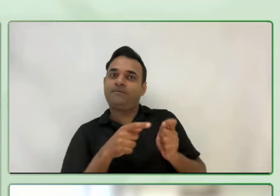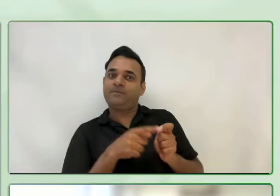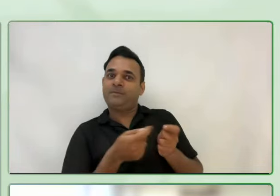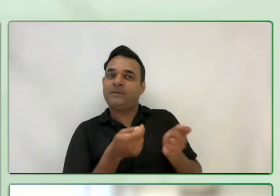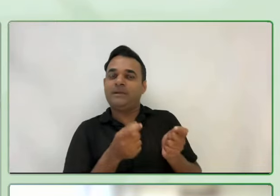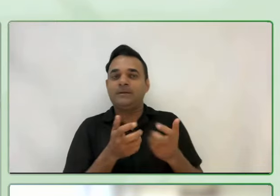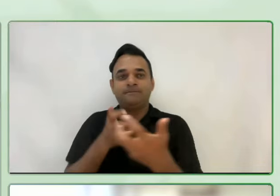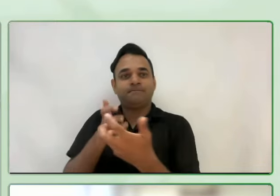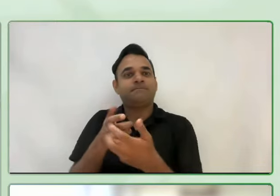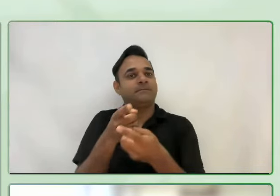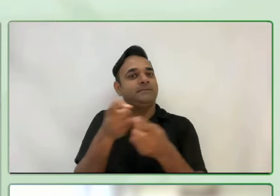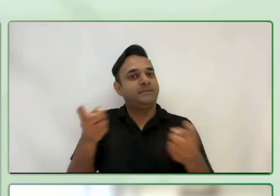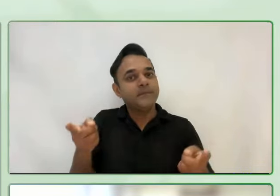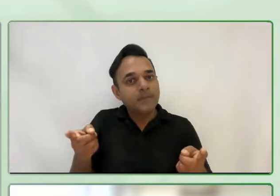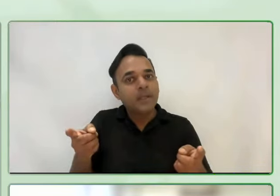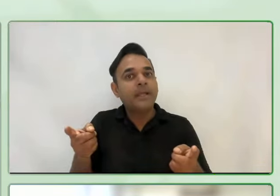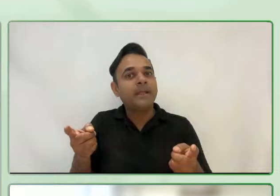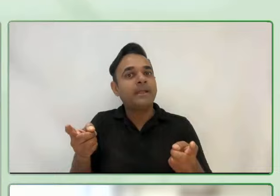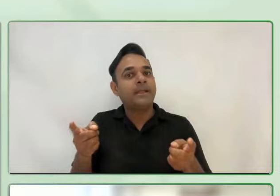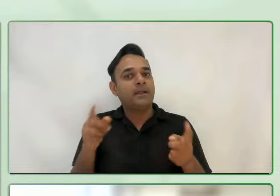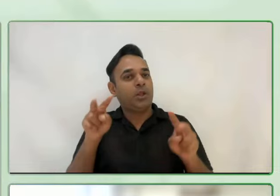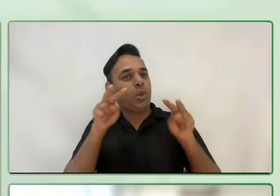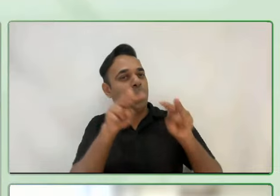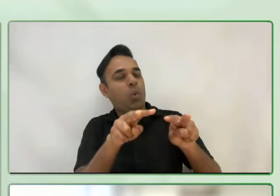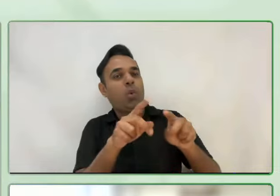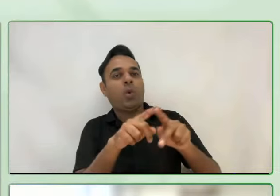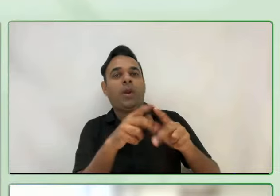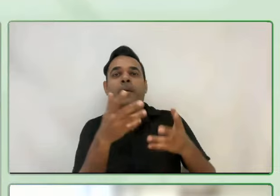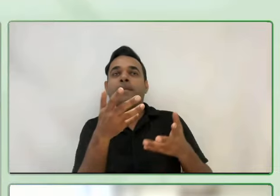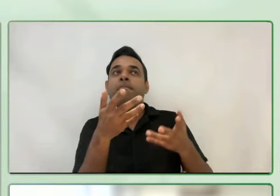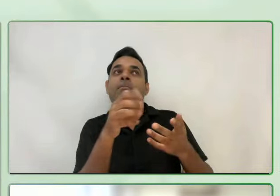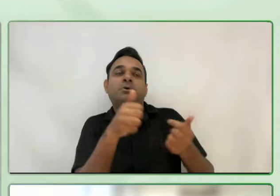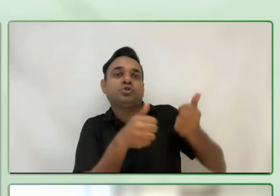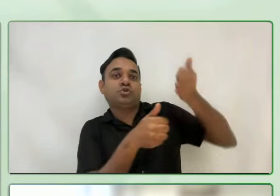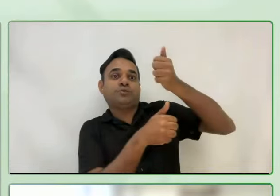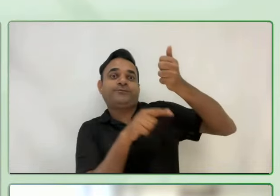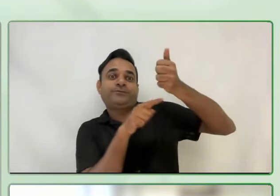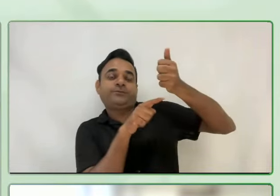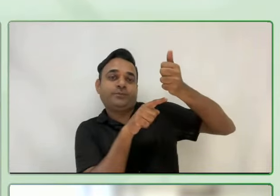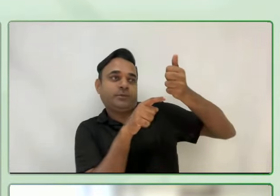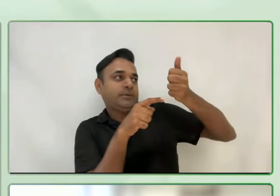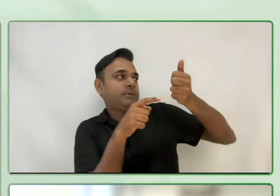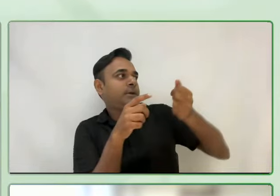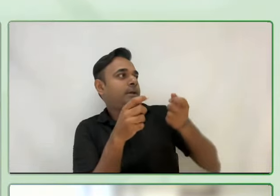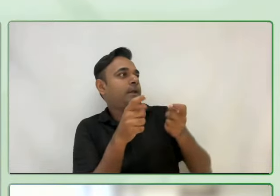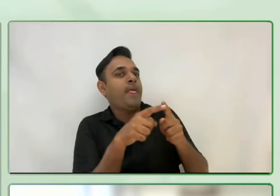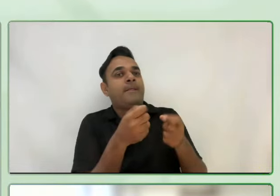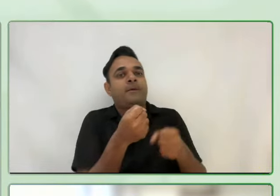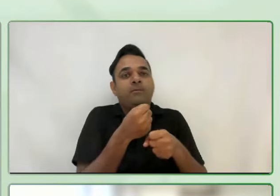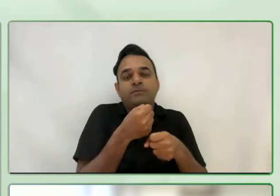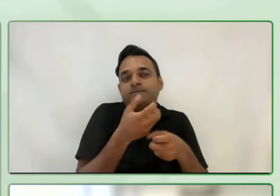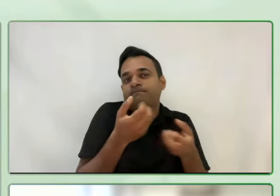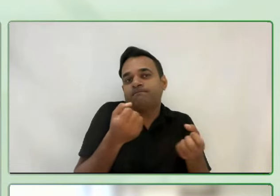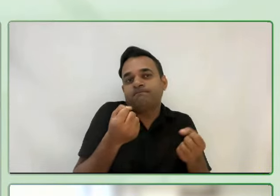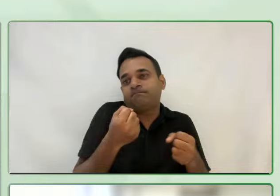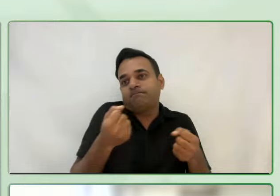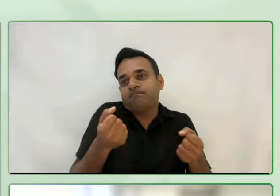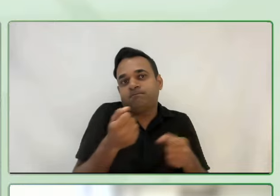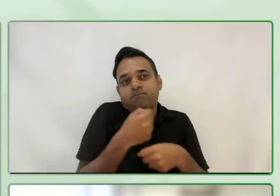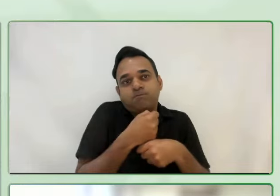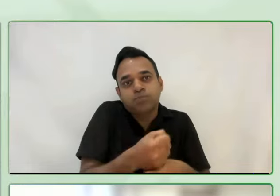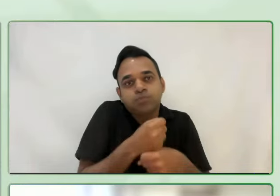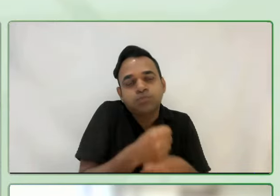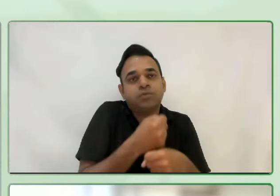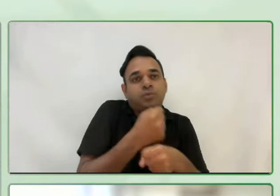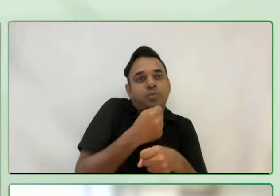of the left-handed mouse, because if you had a chief finance officer who was left-handed, as you alluded to earlier, Jean, she would just get a